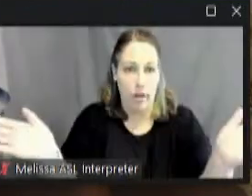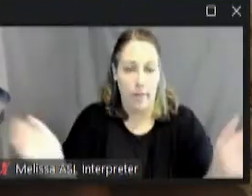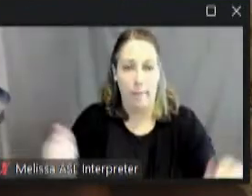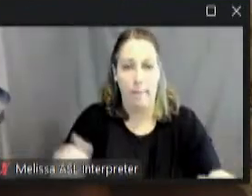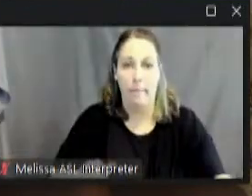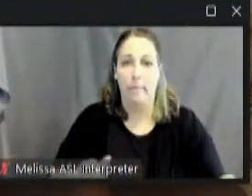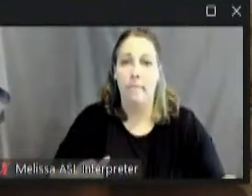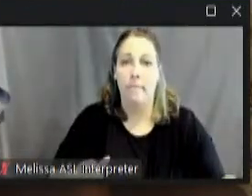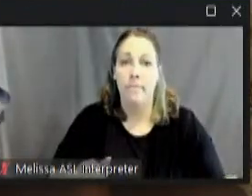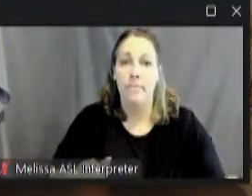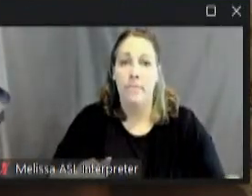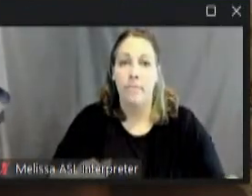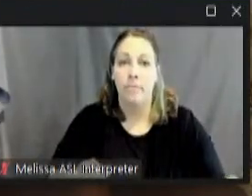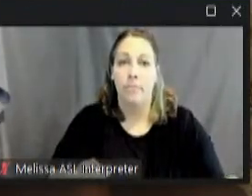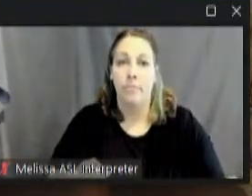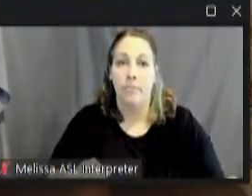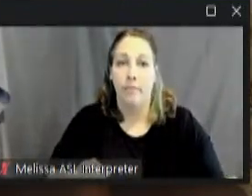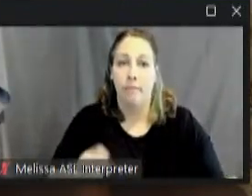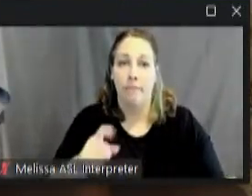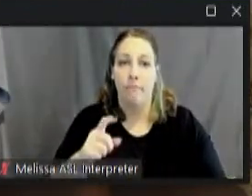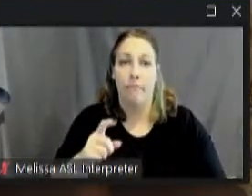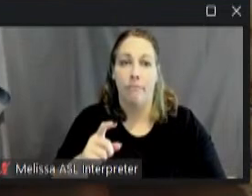that we be involved